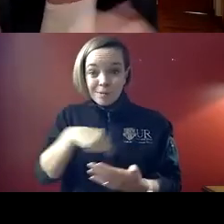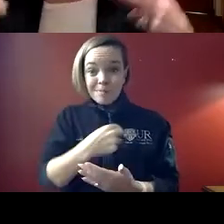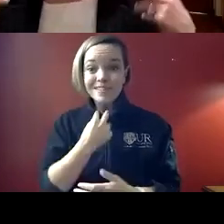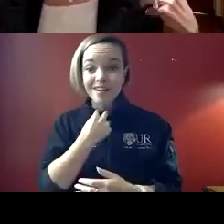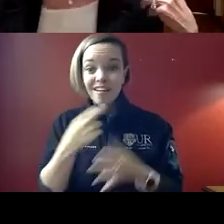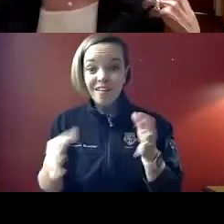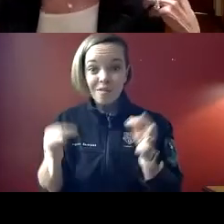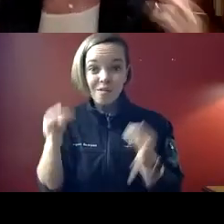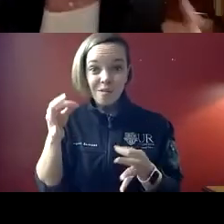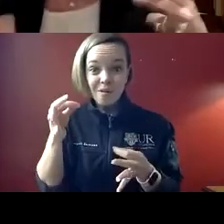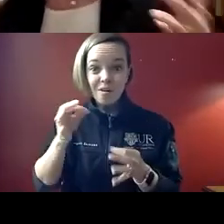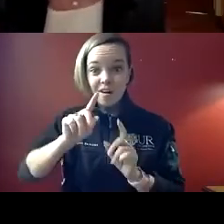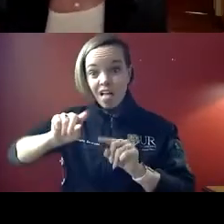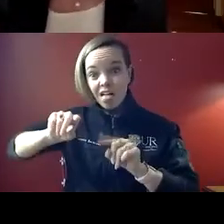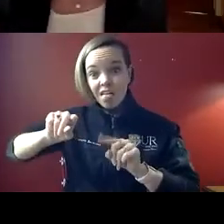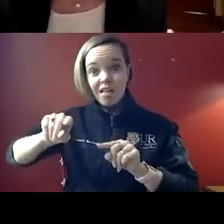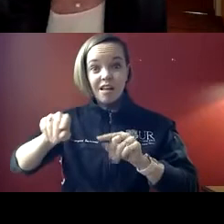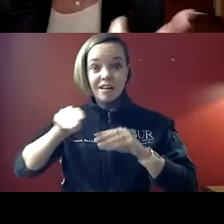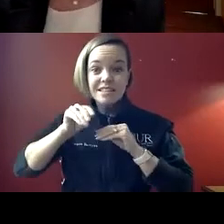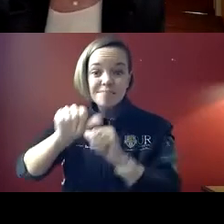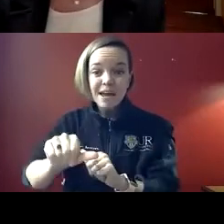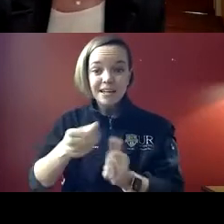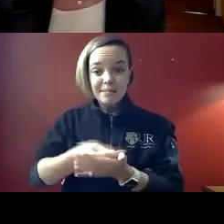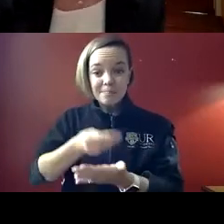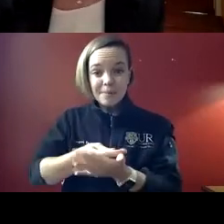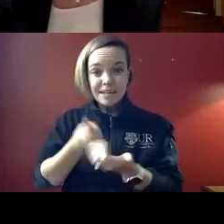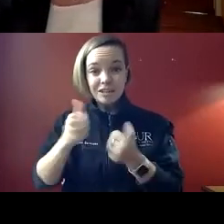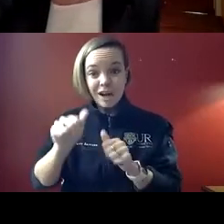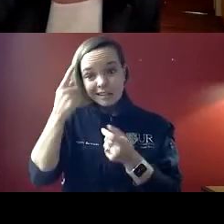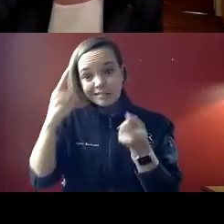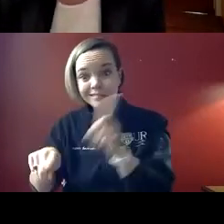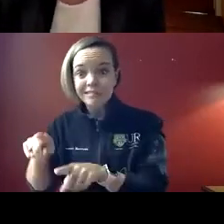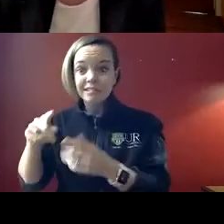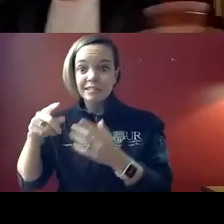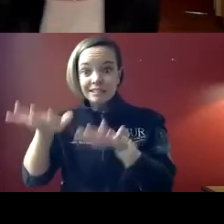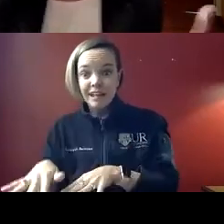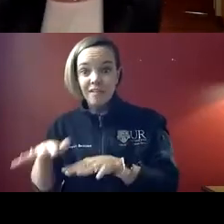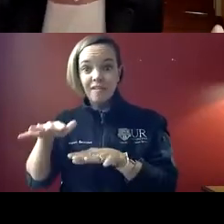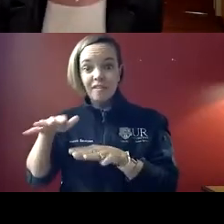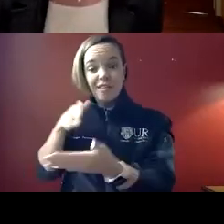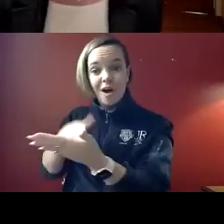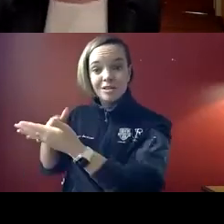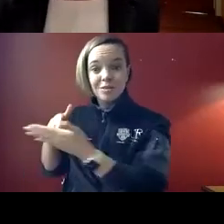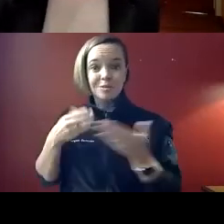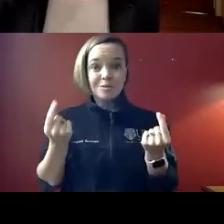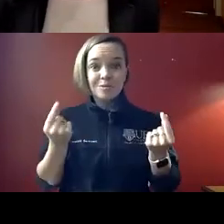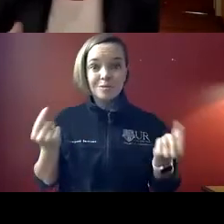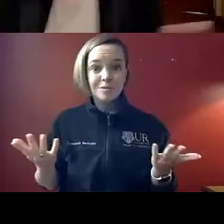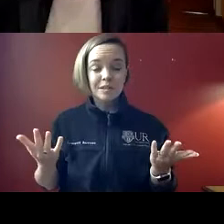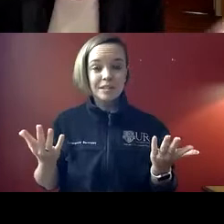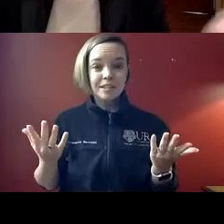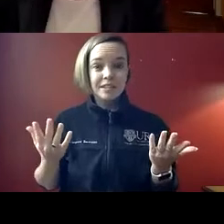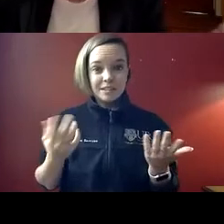be spending all this money to settle these lawsuits? I mean, you've got to help us here. You know,